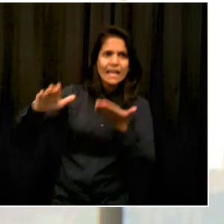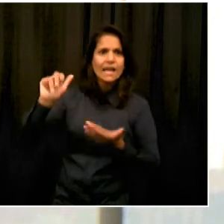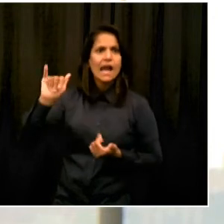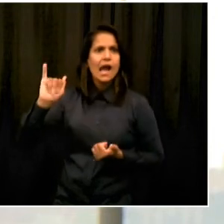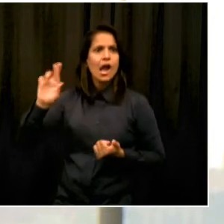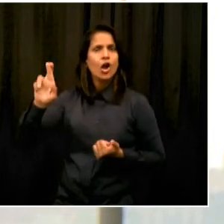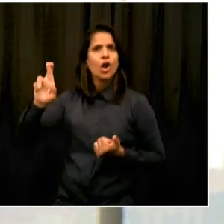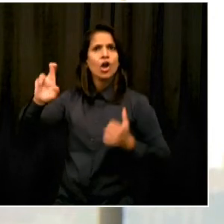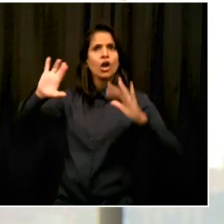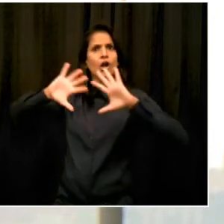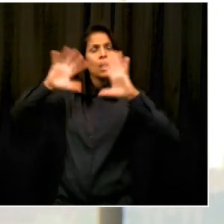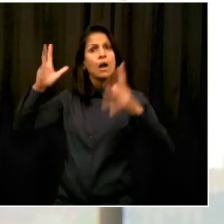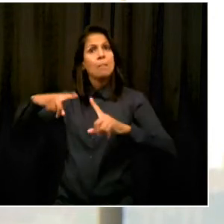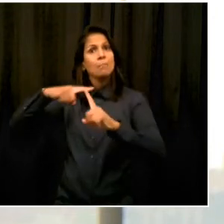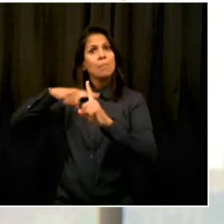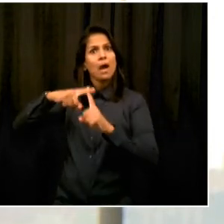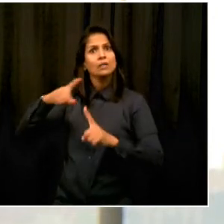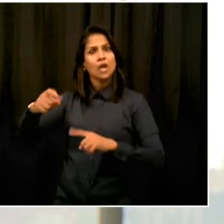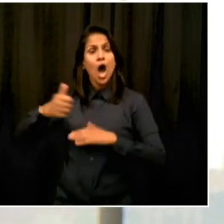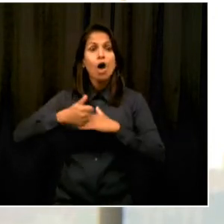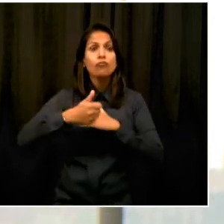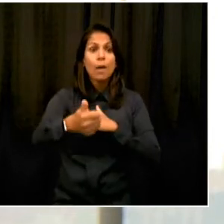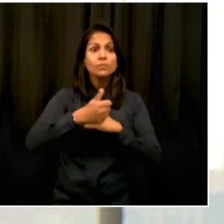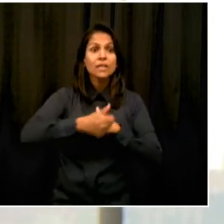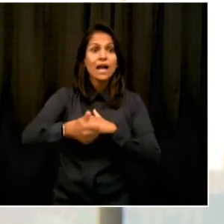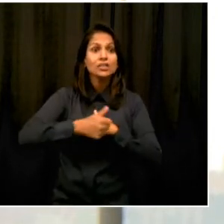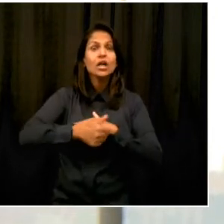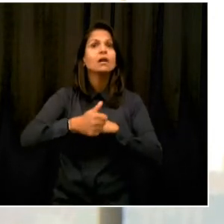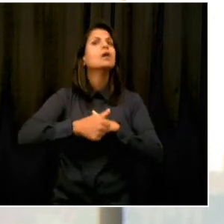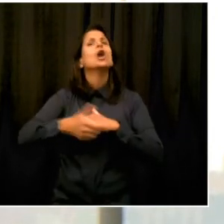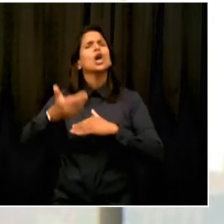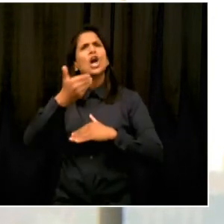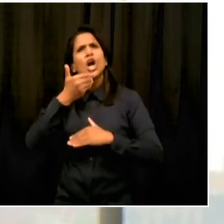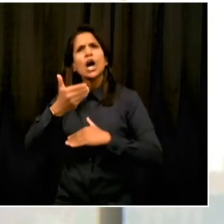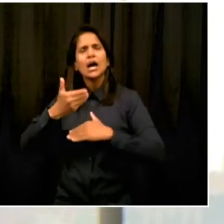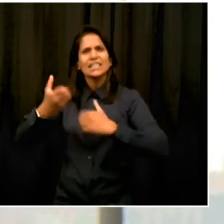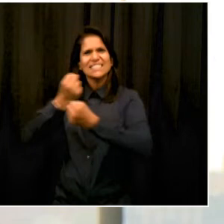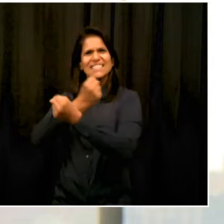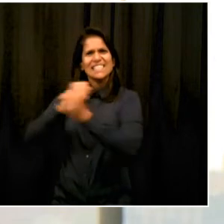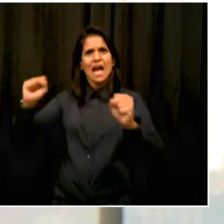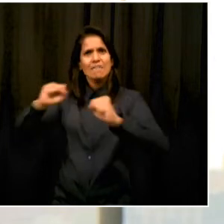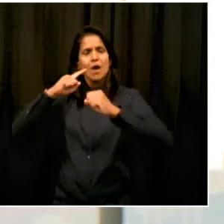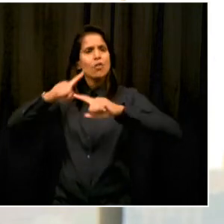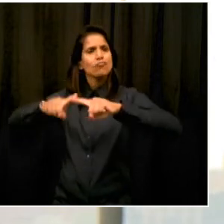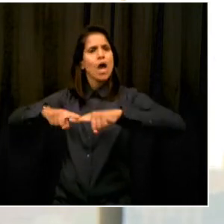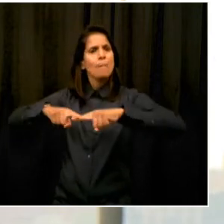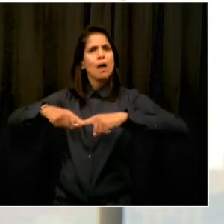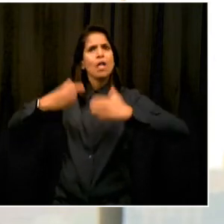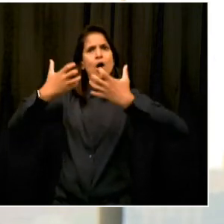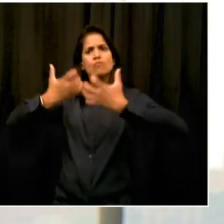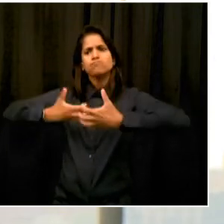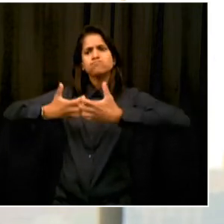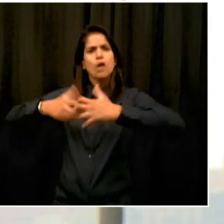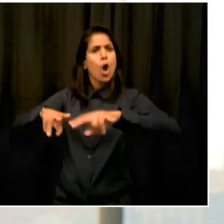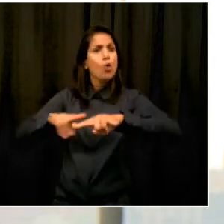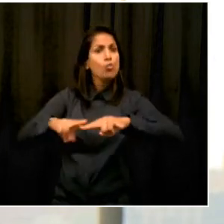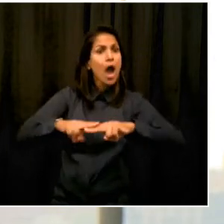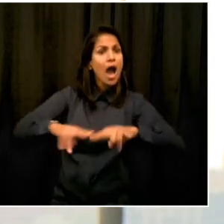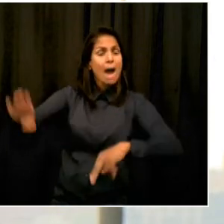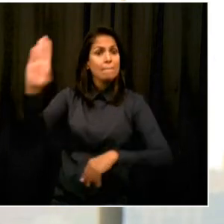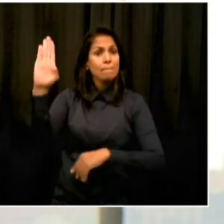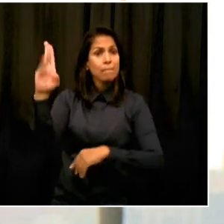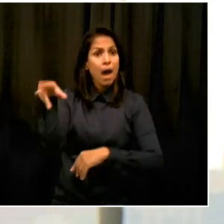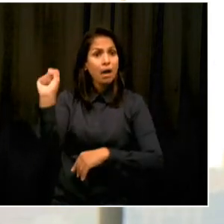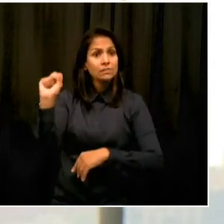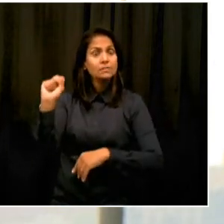that also helps us move away from the American addiction to the automobile.